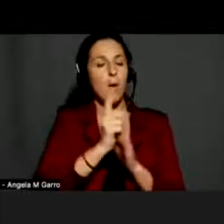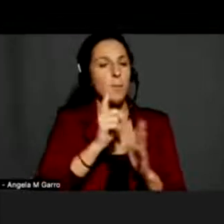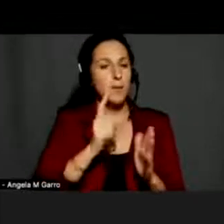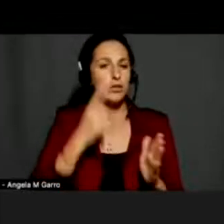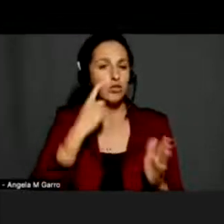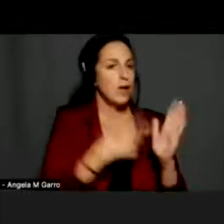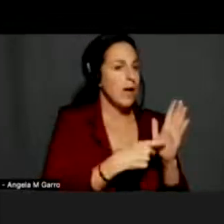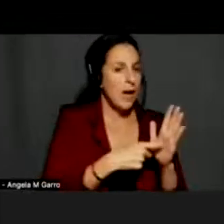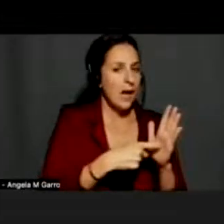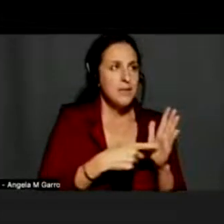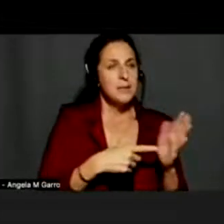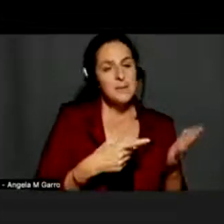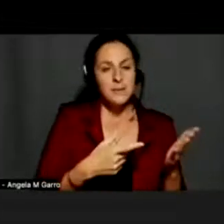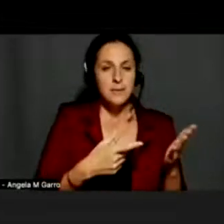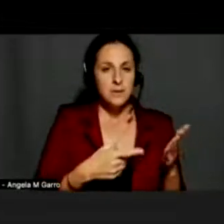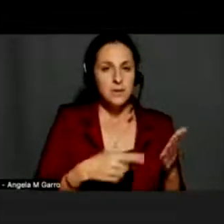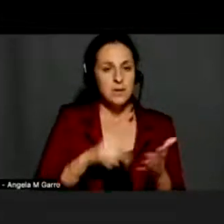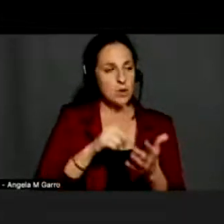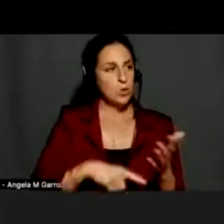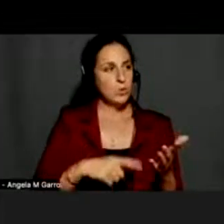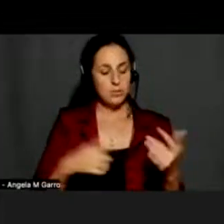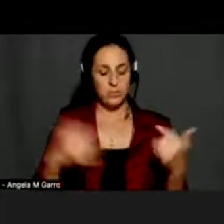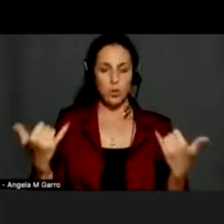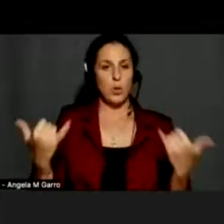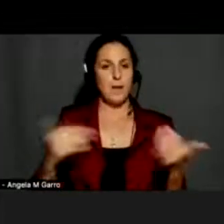just kind of the gravity of today.